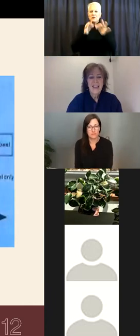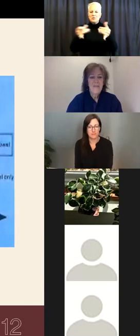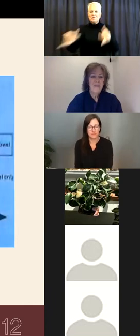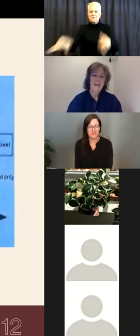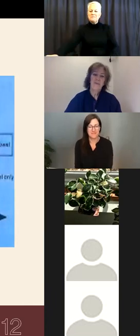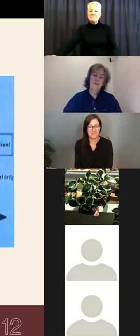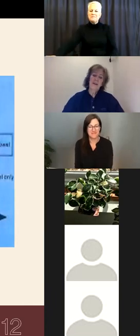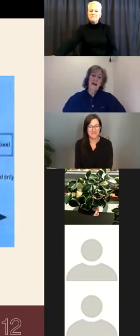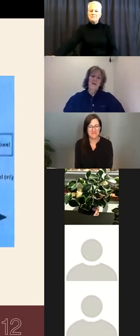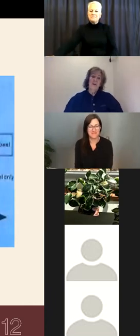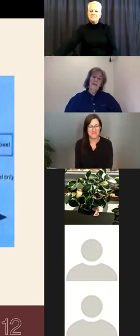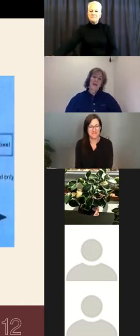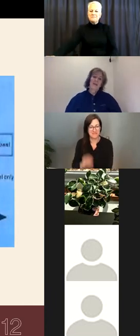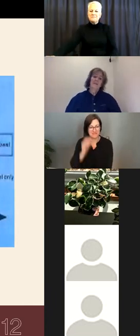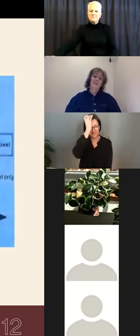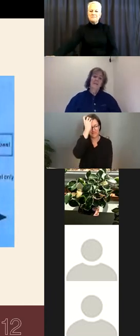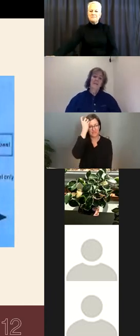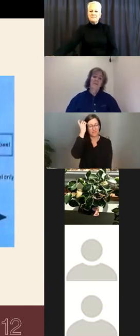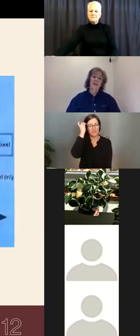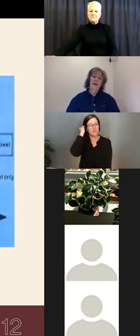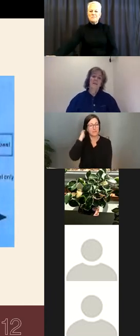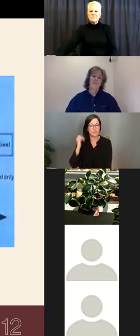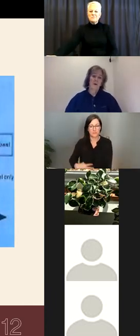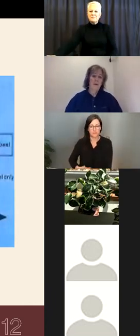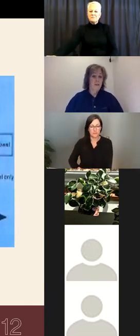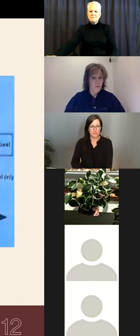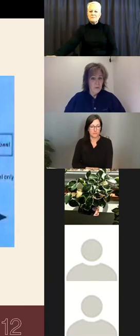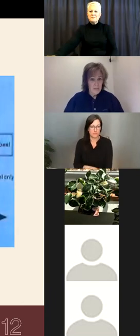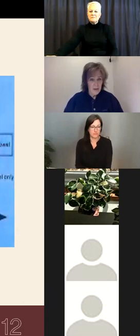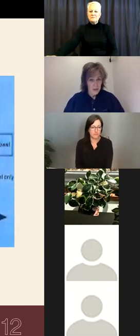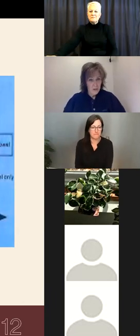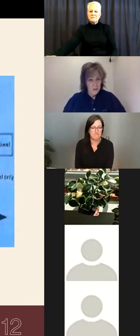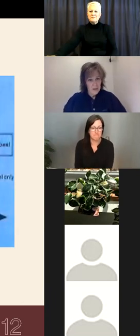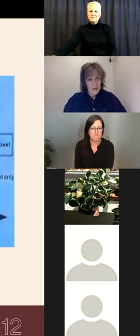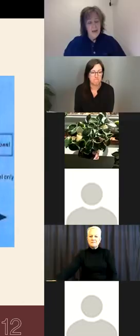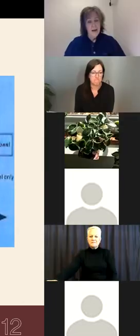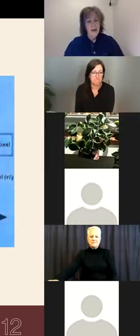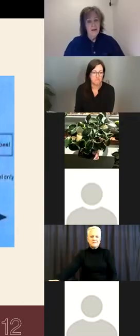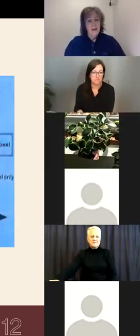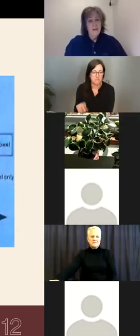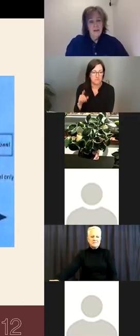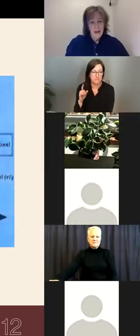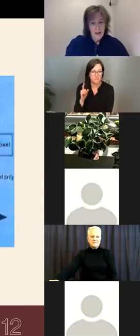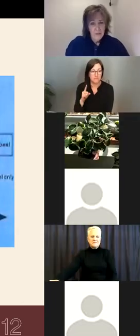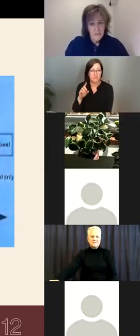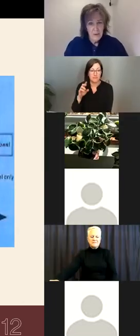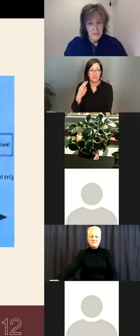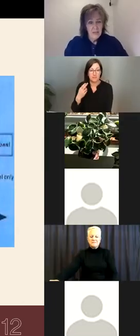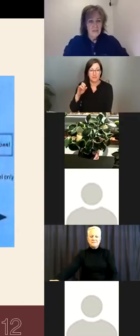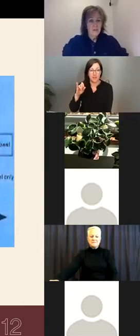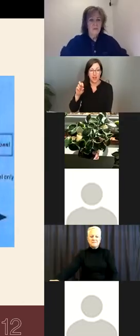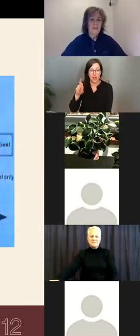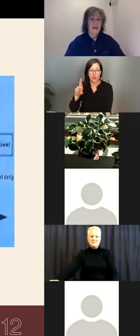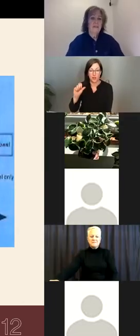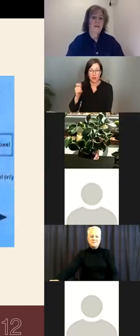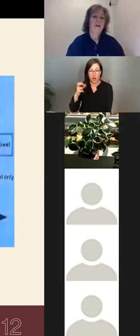The ever important hierarchy. And this is in Bleha's book, page 14, actually. And I have it depicted in